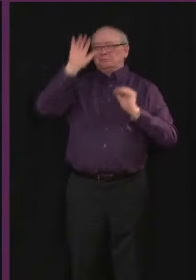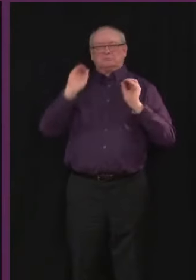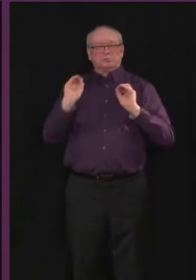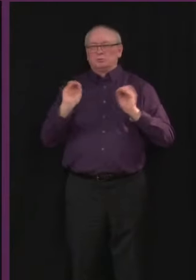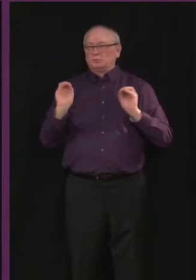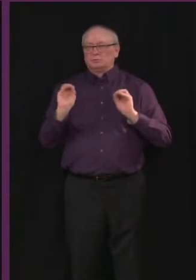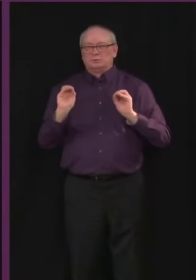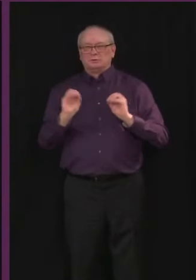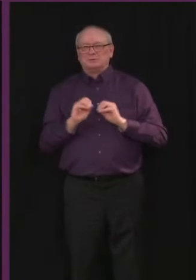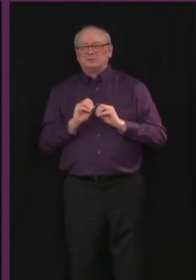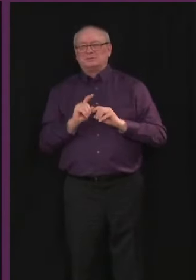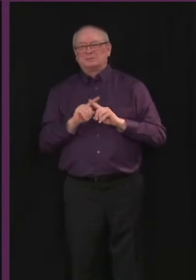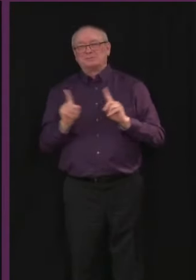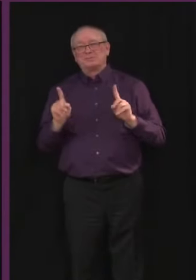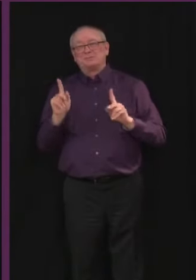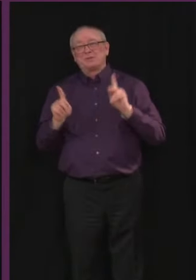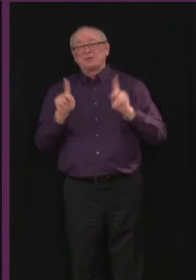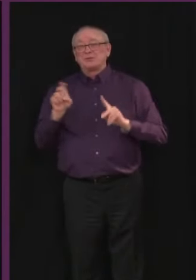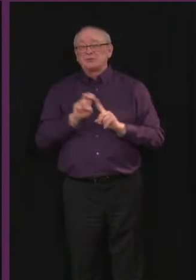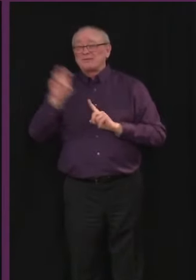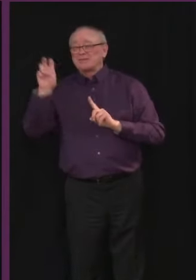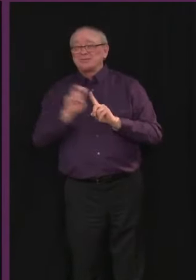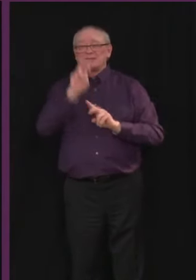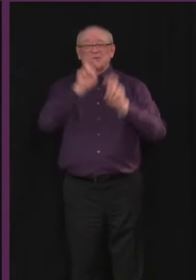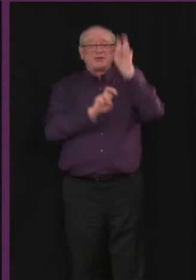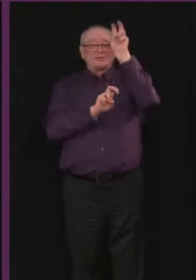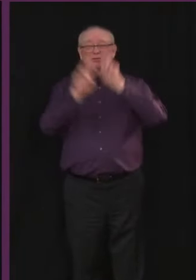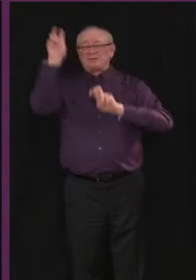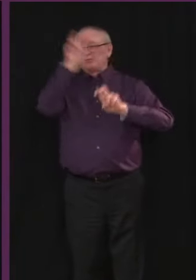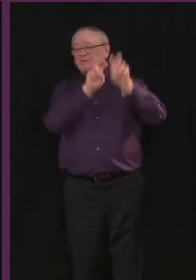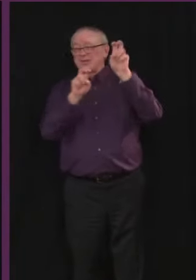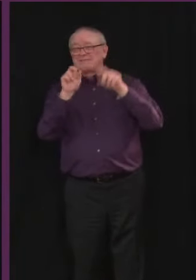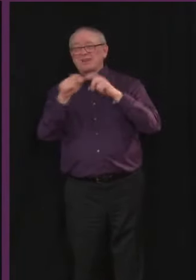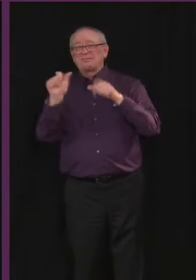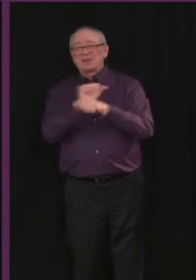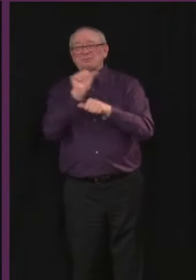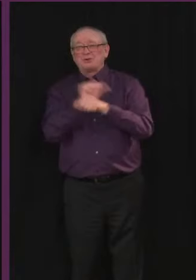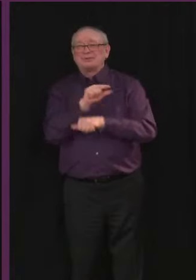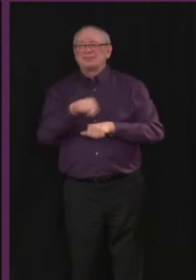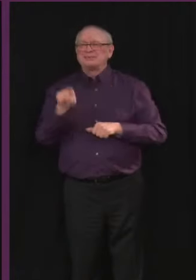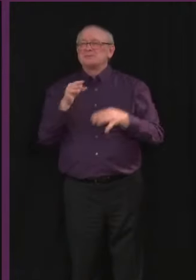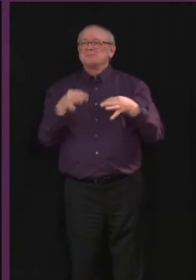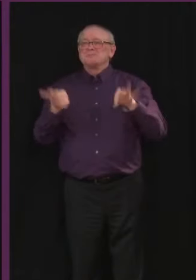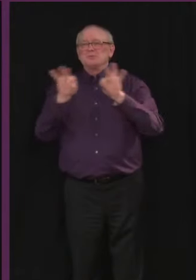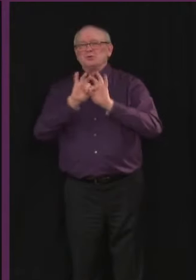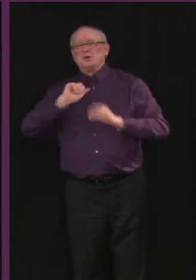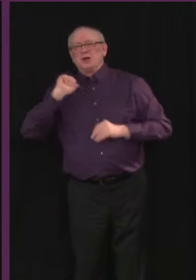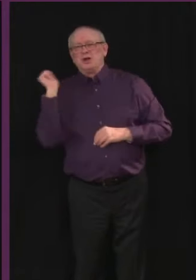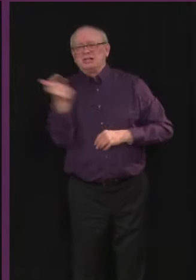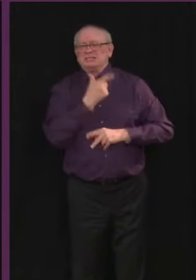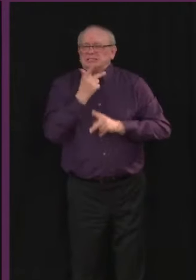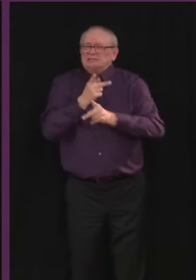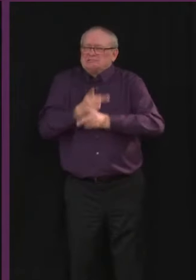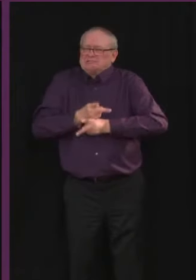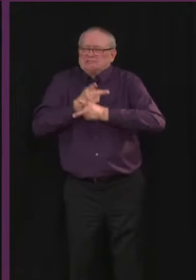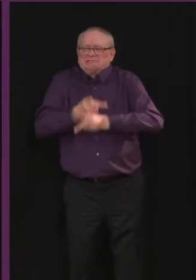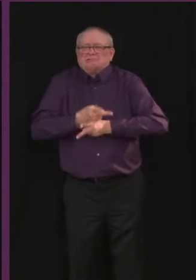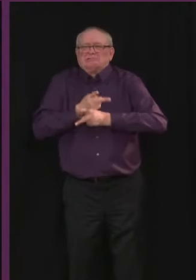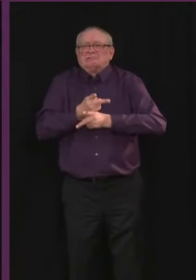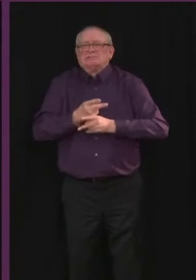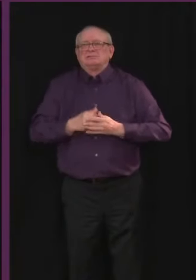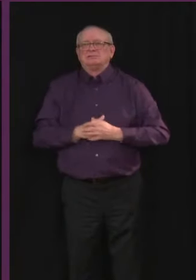to be vigilant no matter where we live. It's also really important to remember with the variants that what we are doing right now is